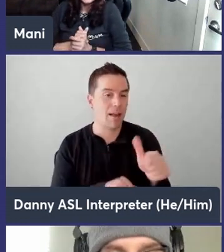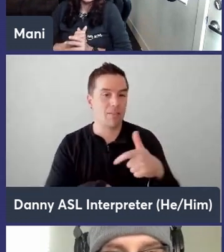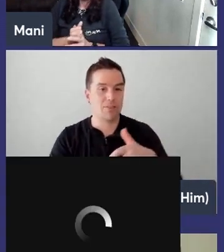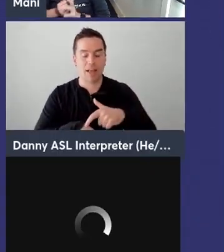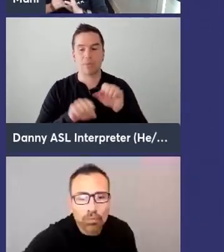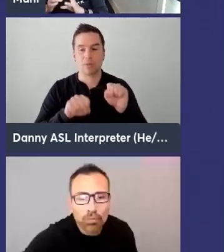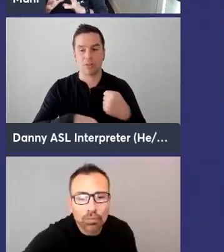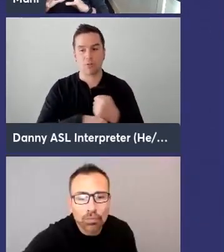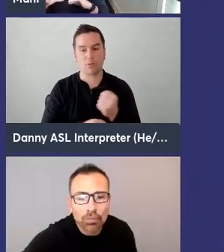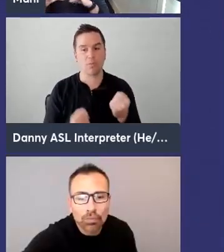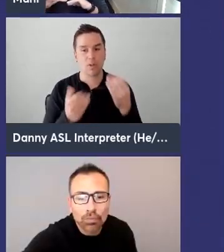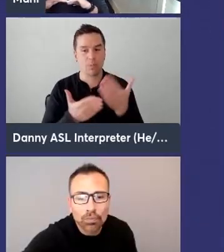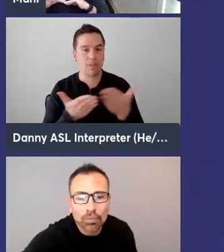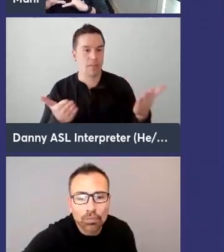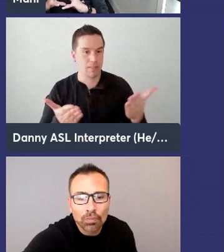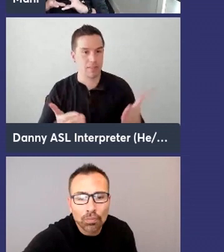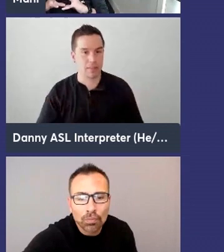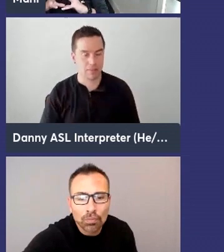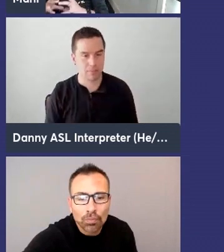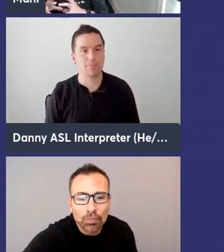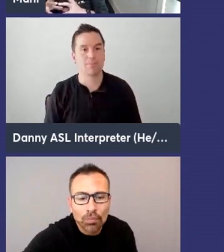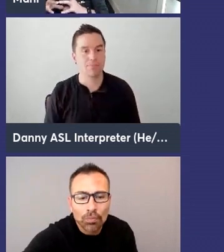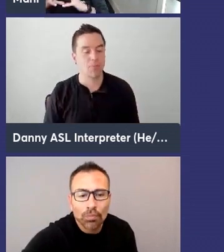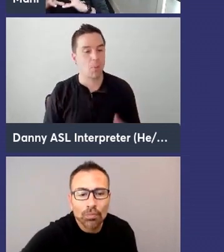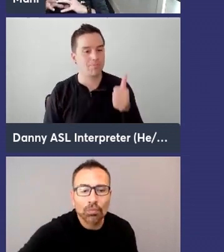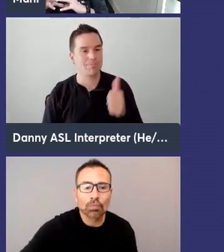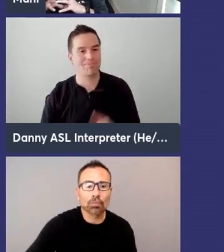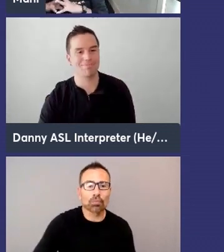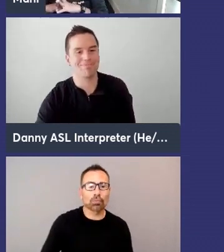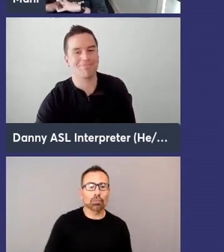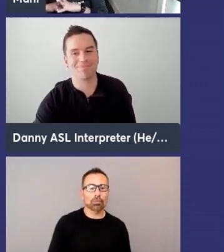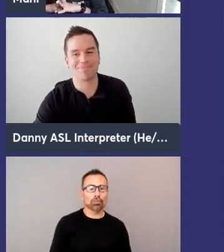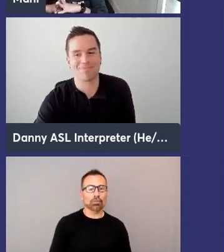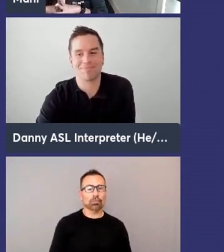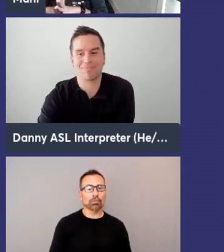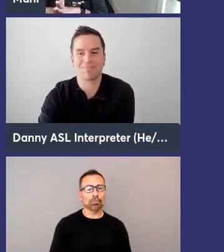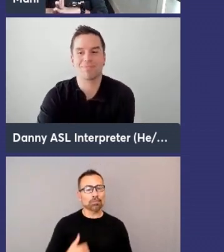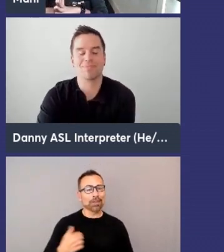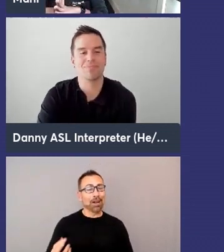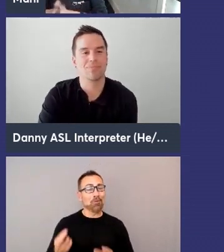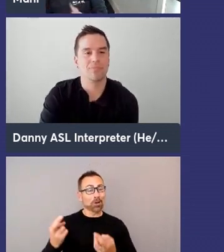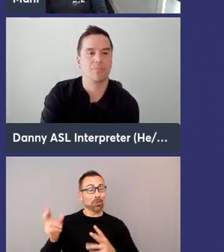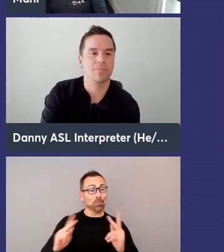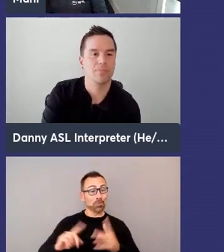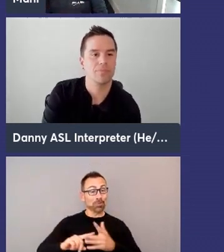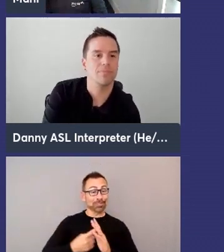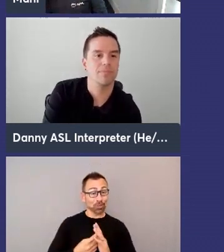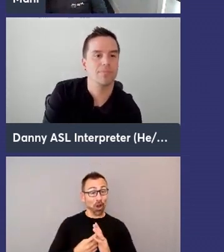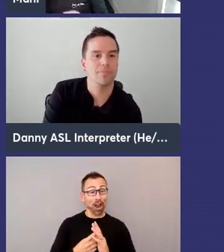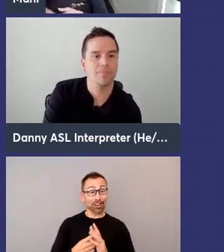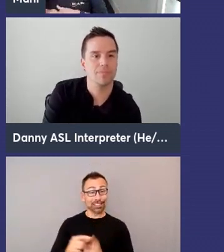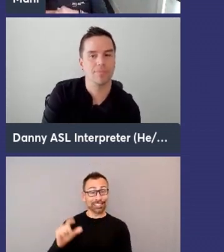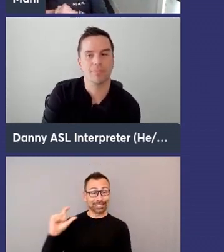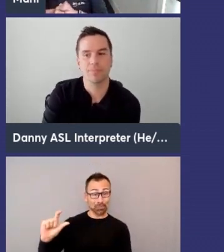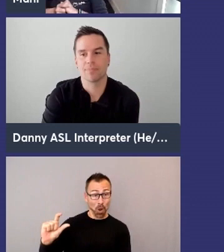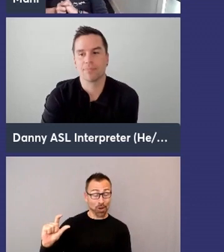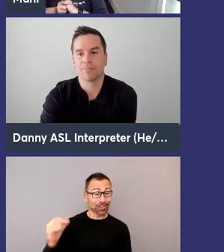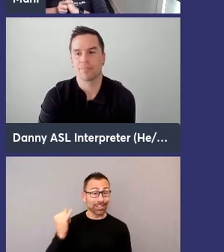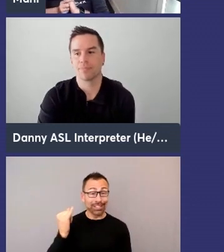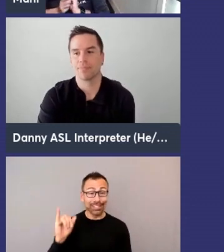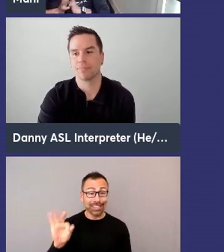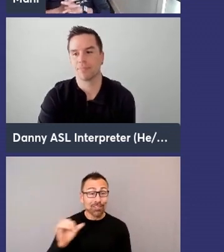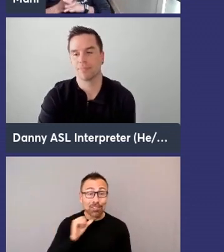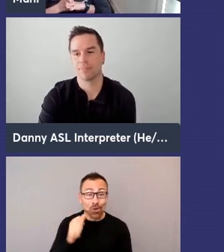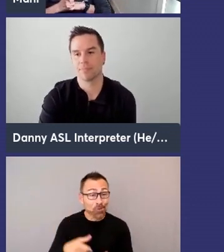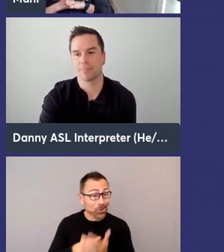I recommend people to start small. And if you don't need a GPU, you should not use a GPU. Yes, totally.